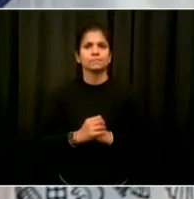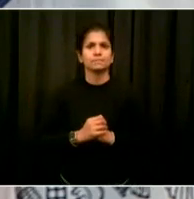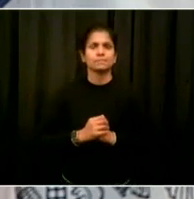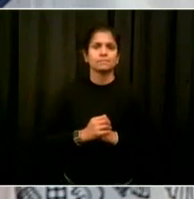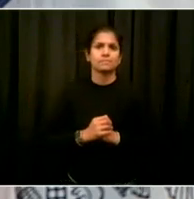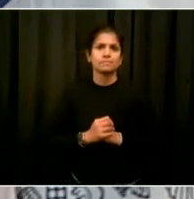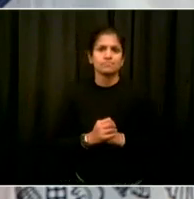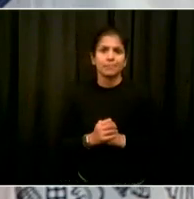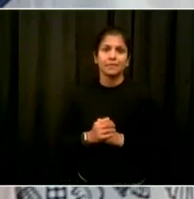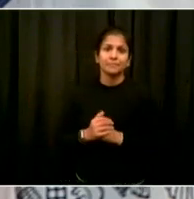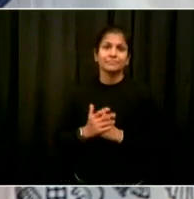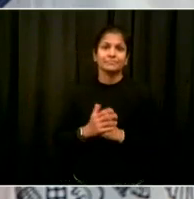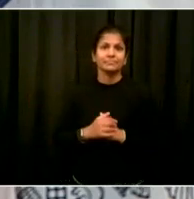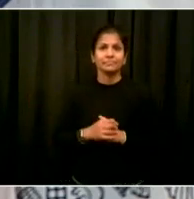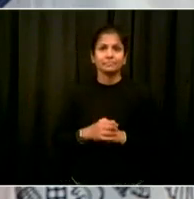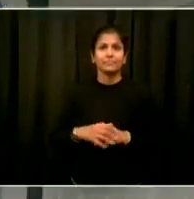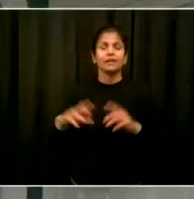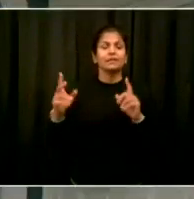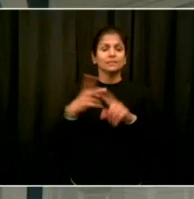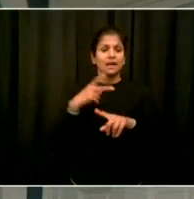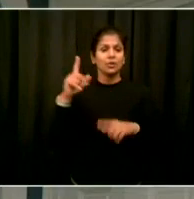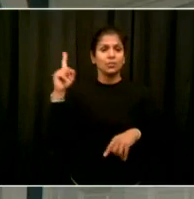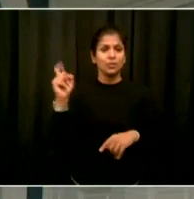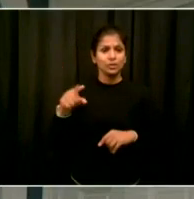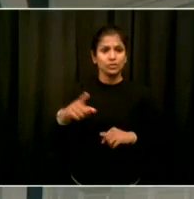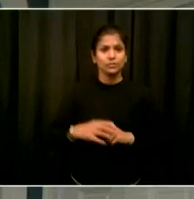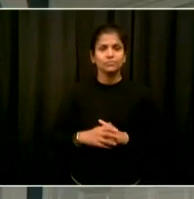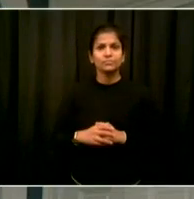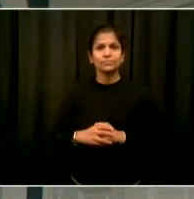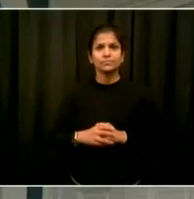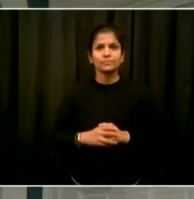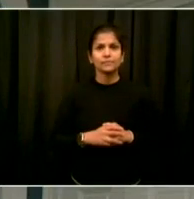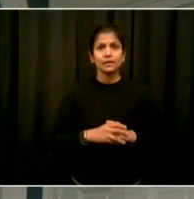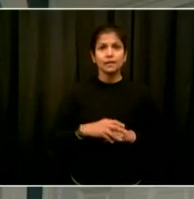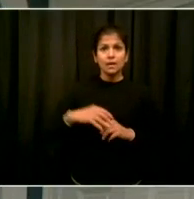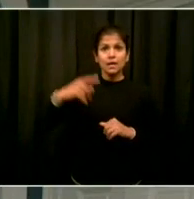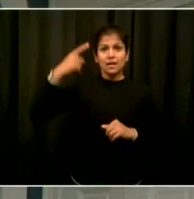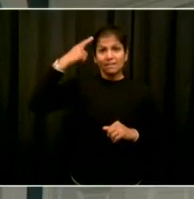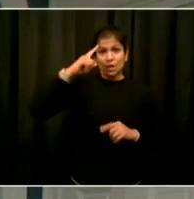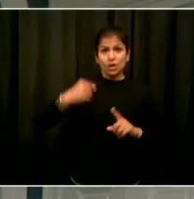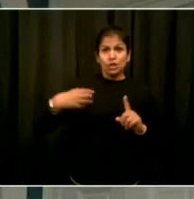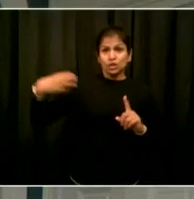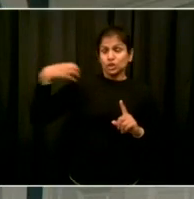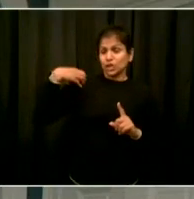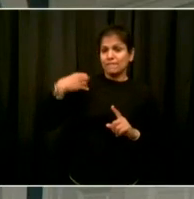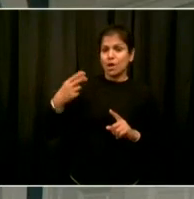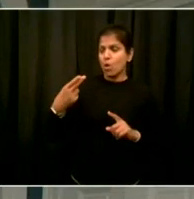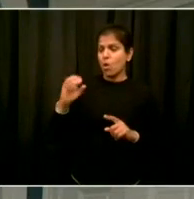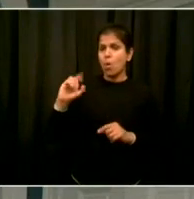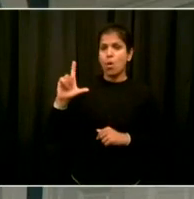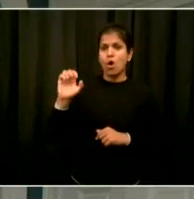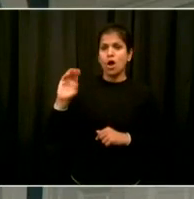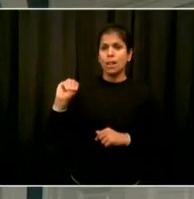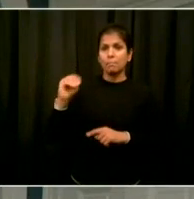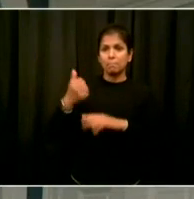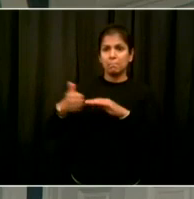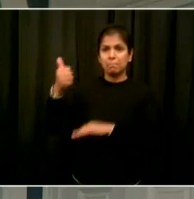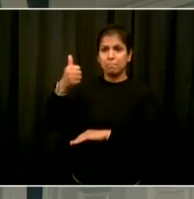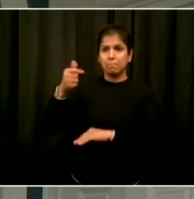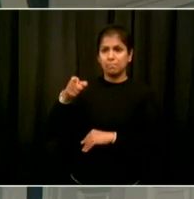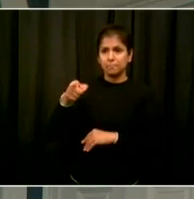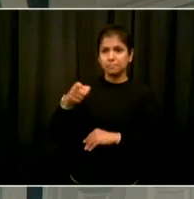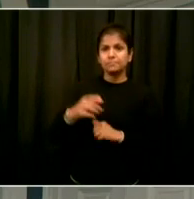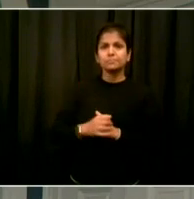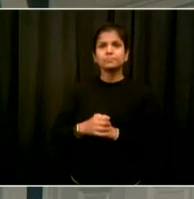Thank you. My next question is for Ms. Holmes. First of all, congratulations from me and my colleague, Ashley Southall. Ashley wanted me to ask